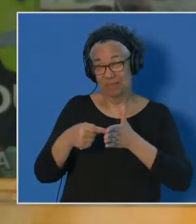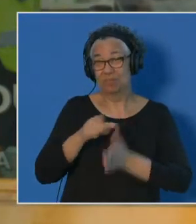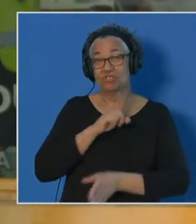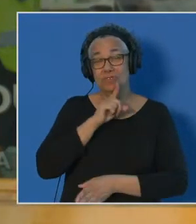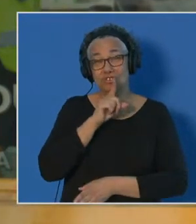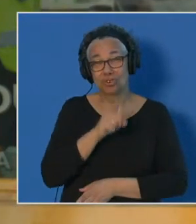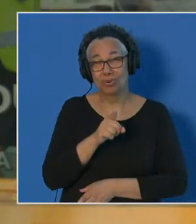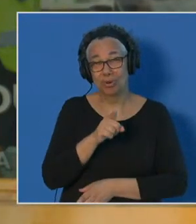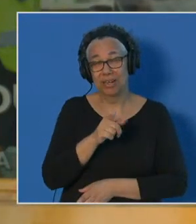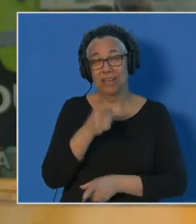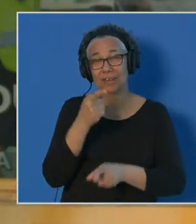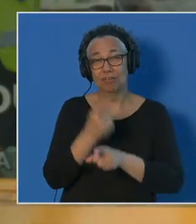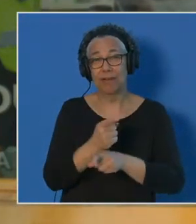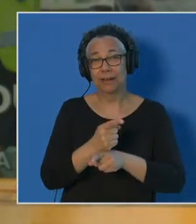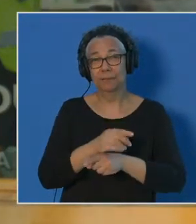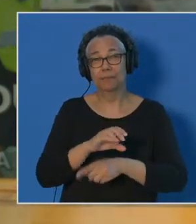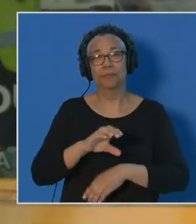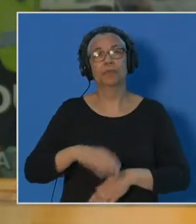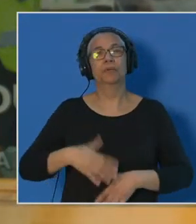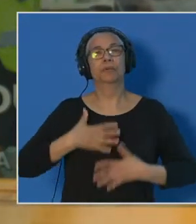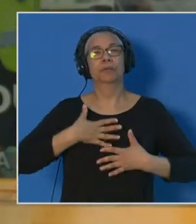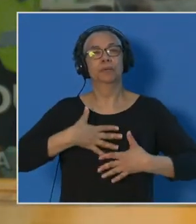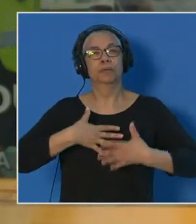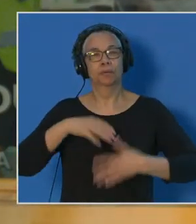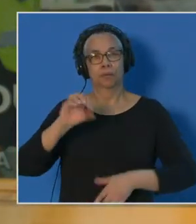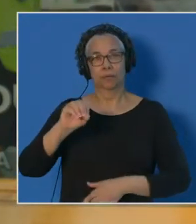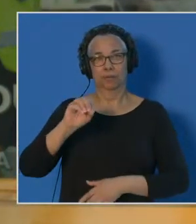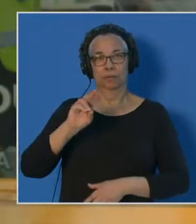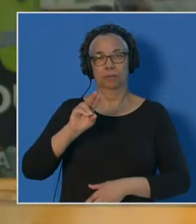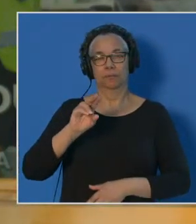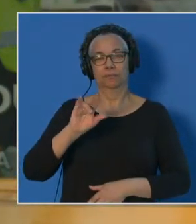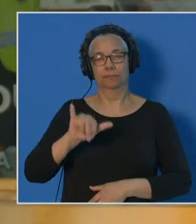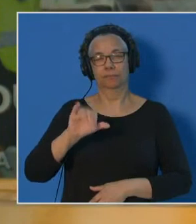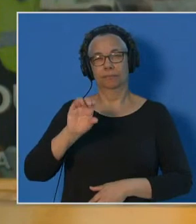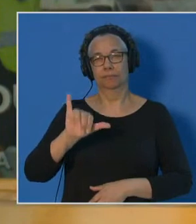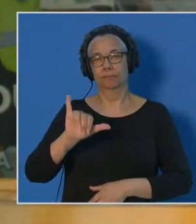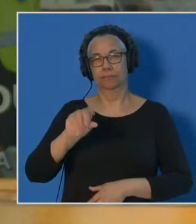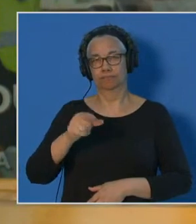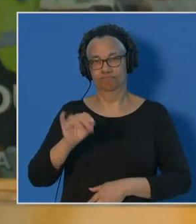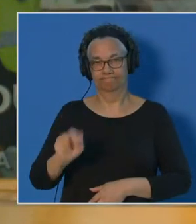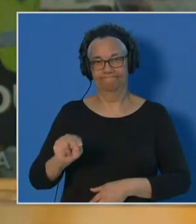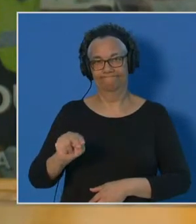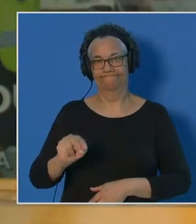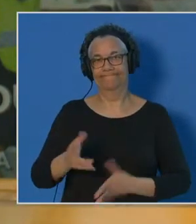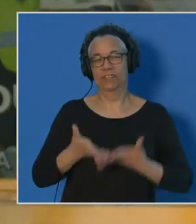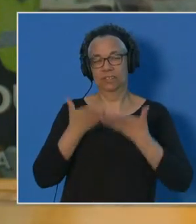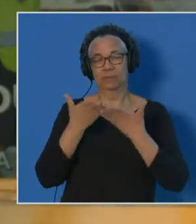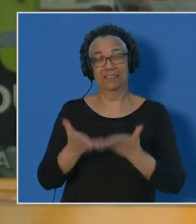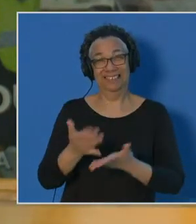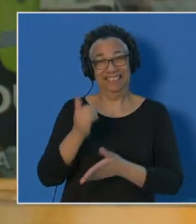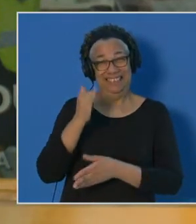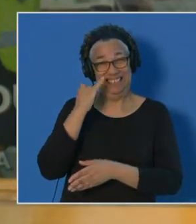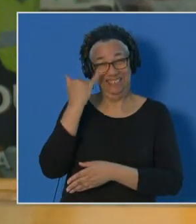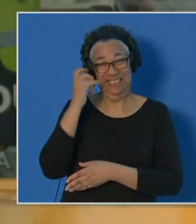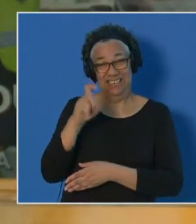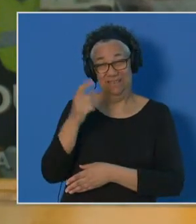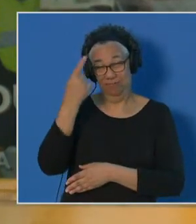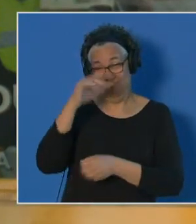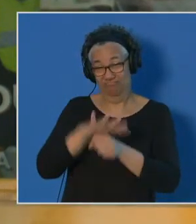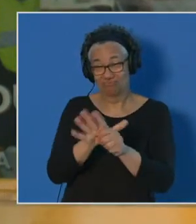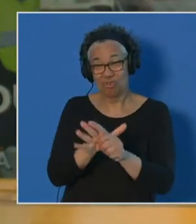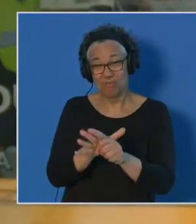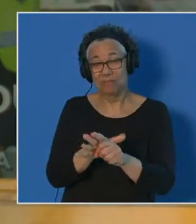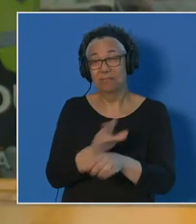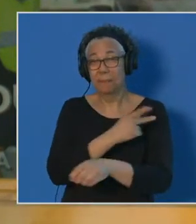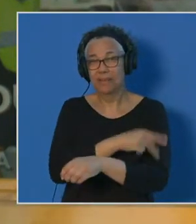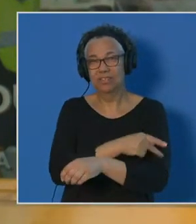have proper oxygen supply for in the event that persons require it because of COVID and so forth. So at this point, recreational scuba